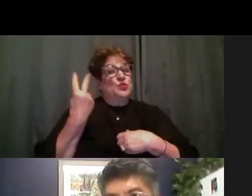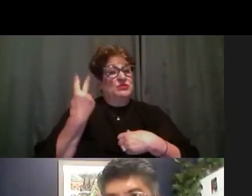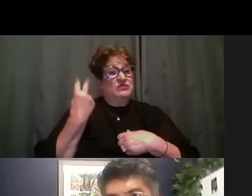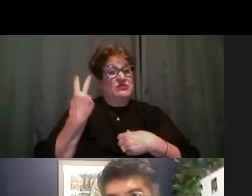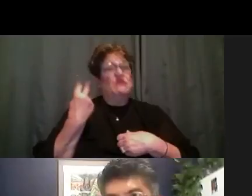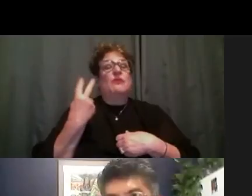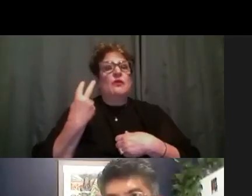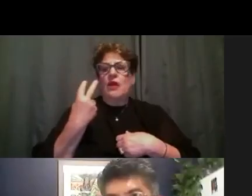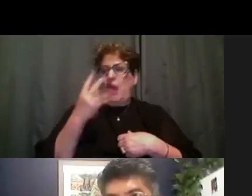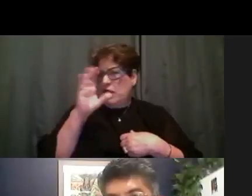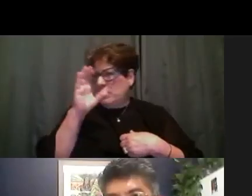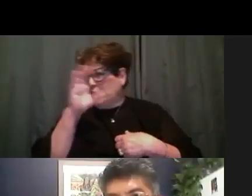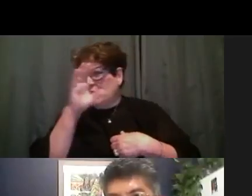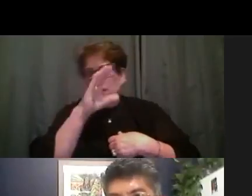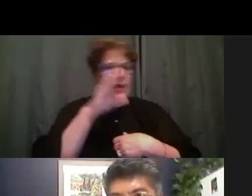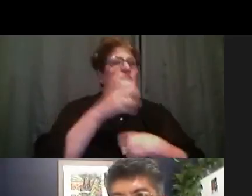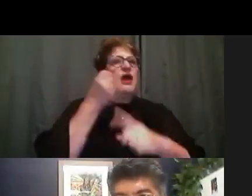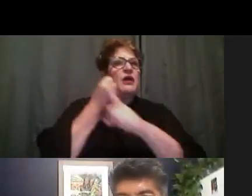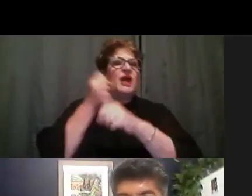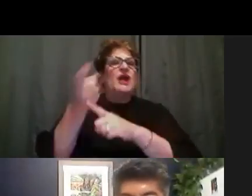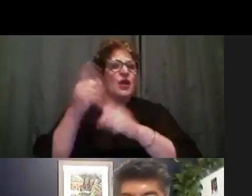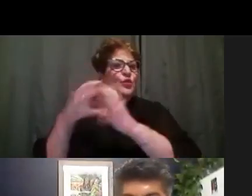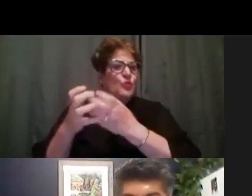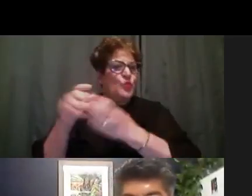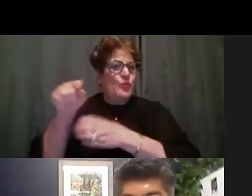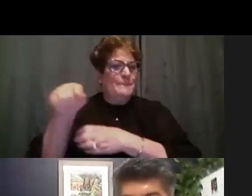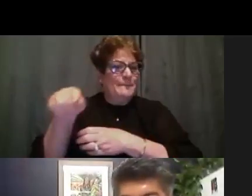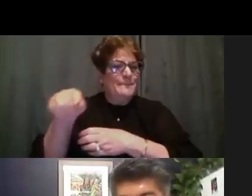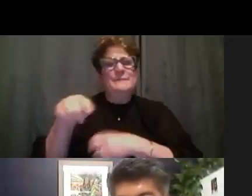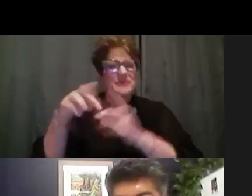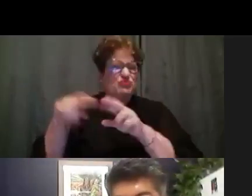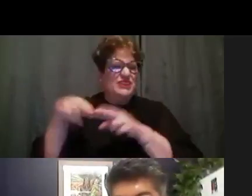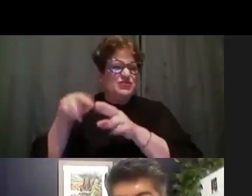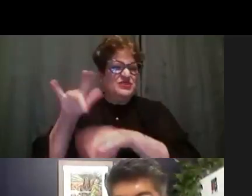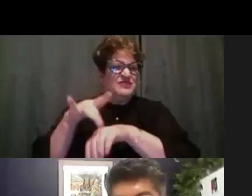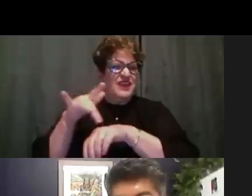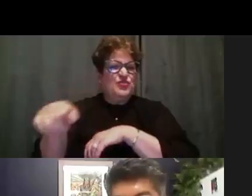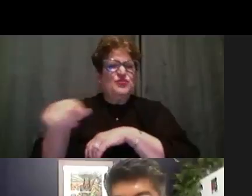a group with the Lanterman Regional Center. And